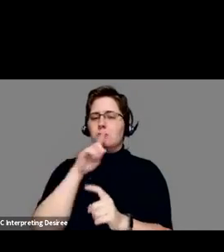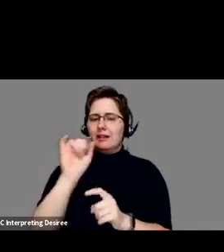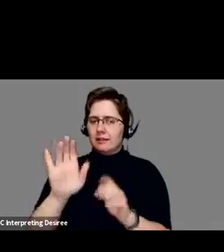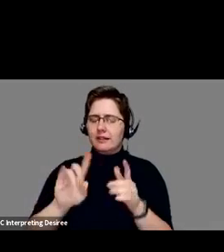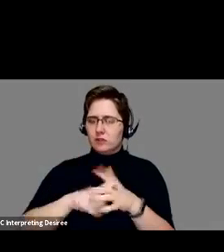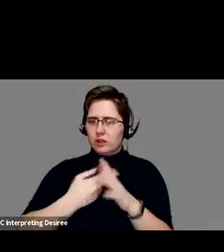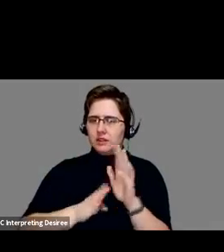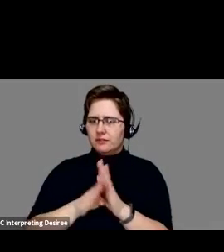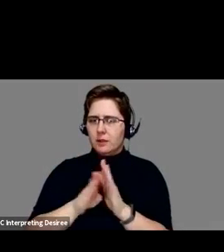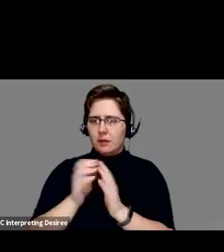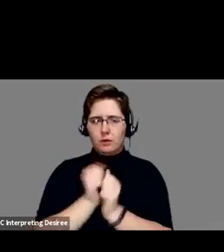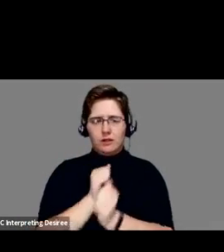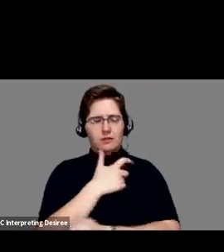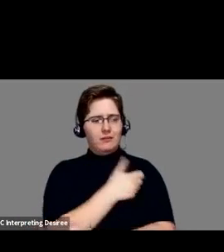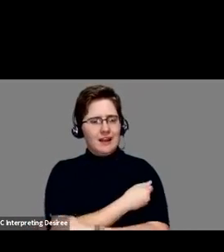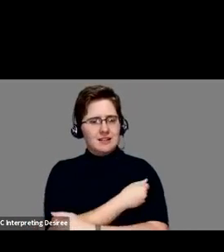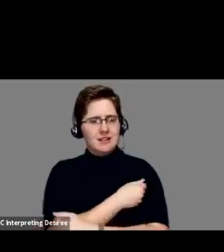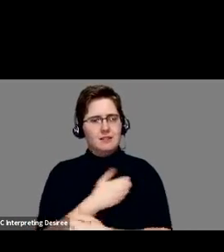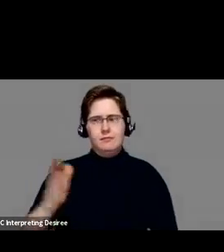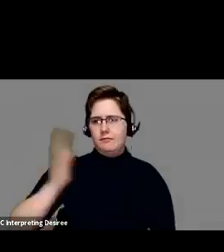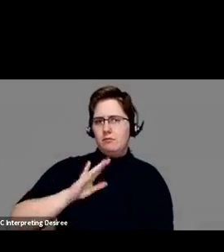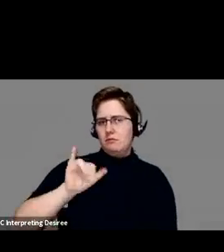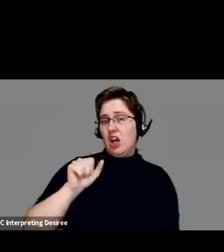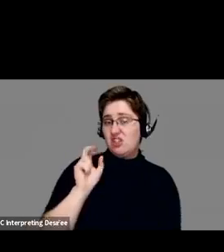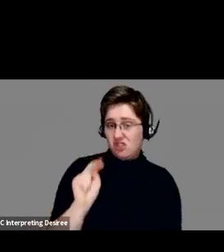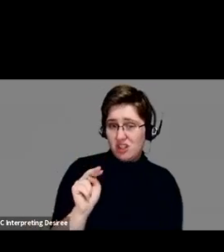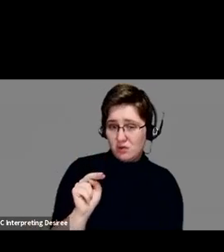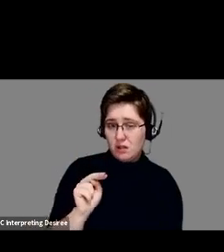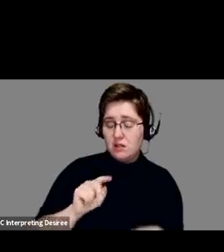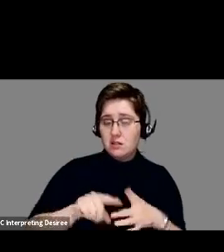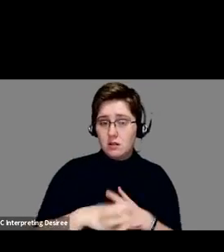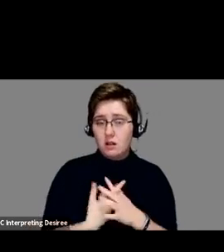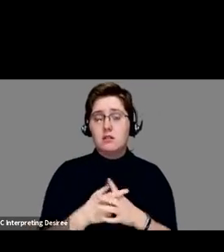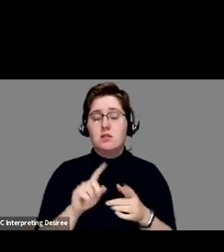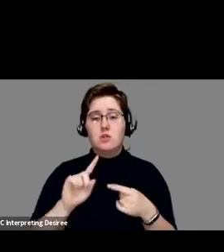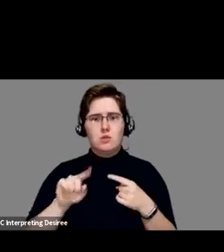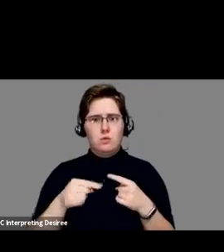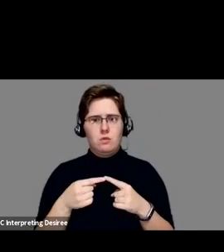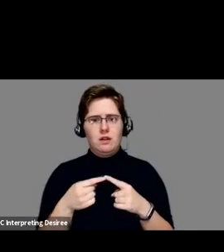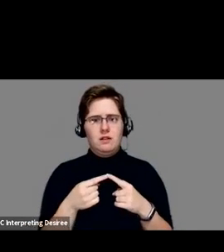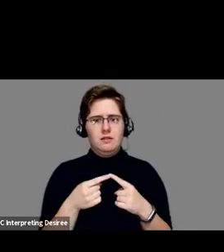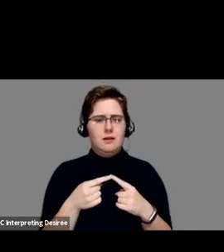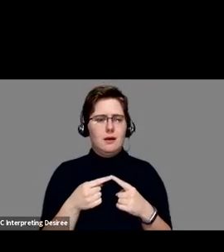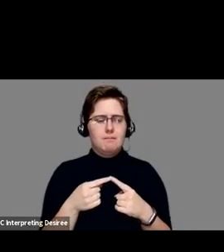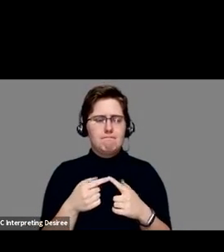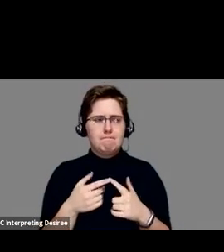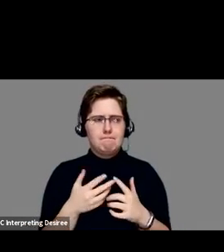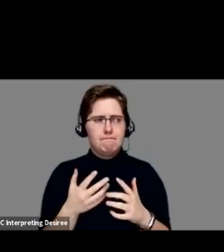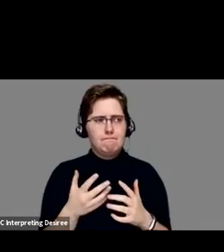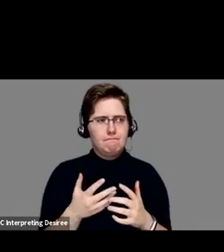development in January. So as soon as the